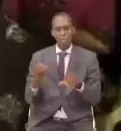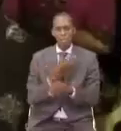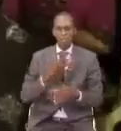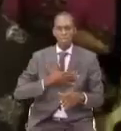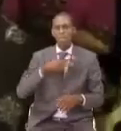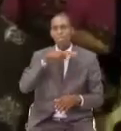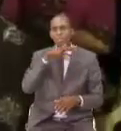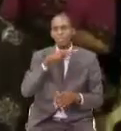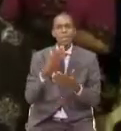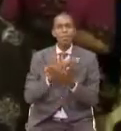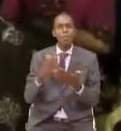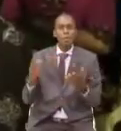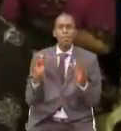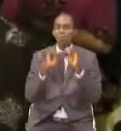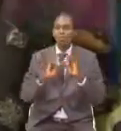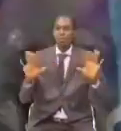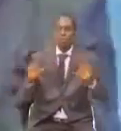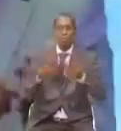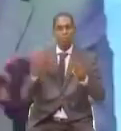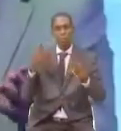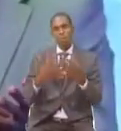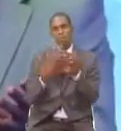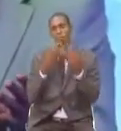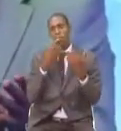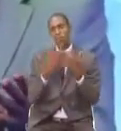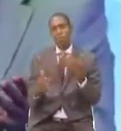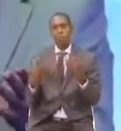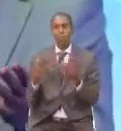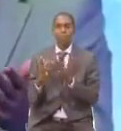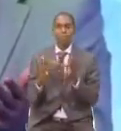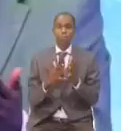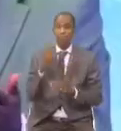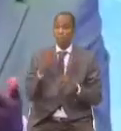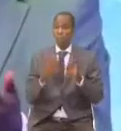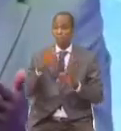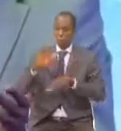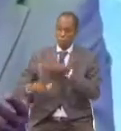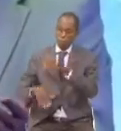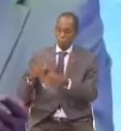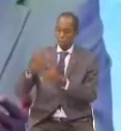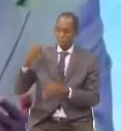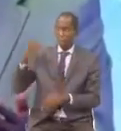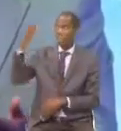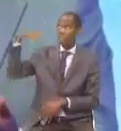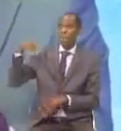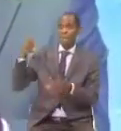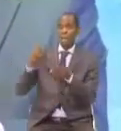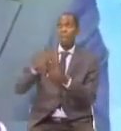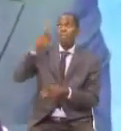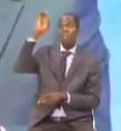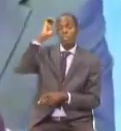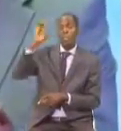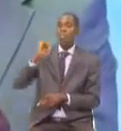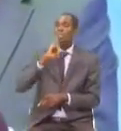but the blood of Jesus. If you walk in the light, as he is in the light, then we